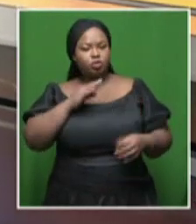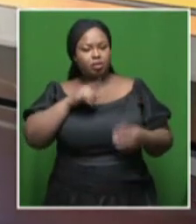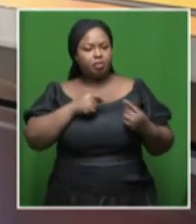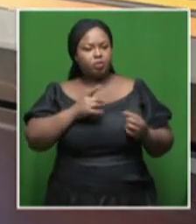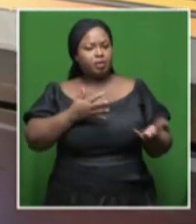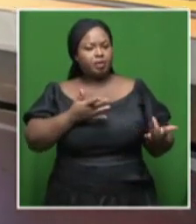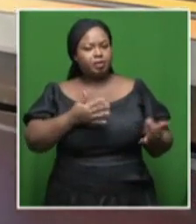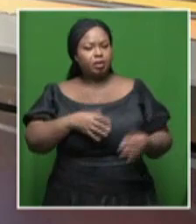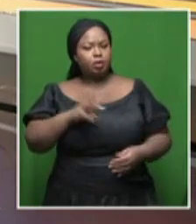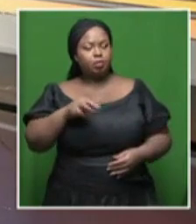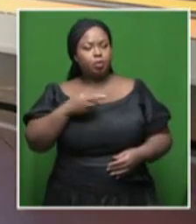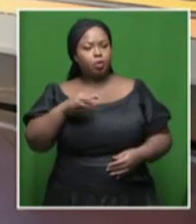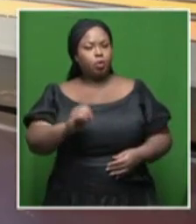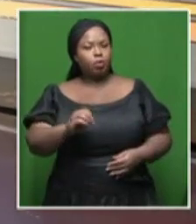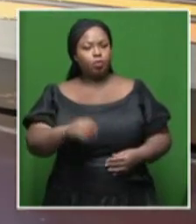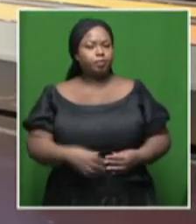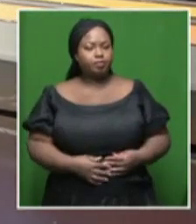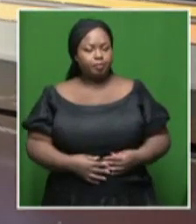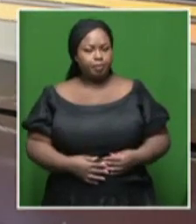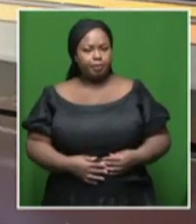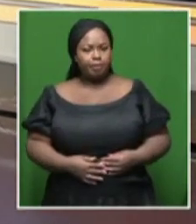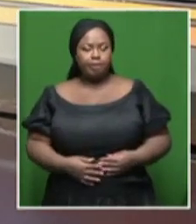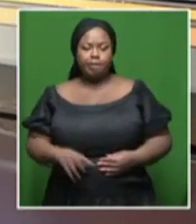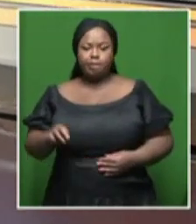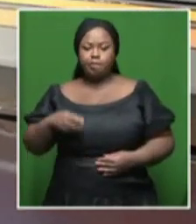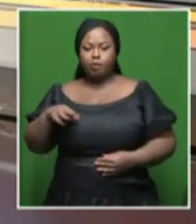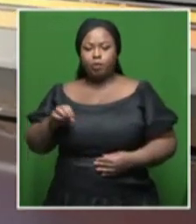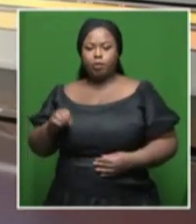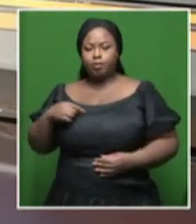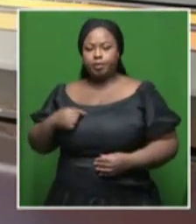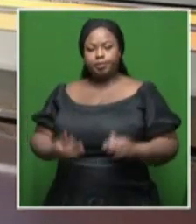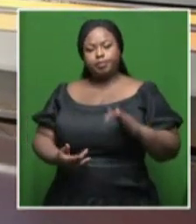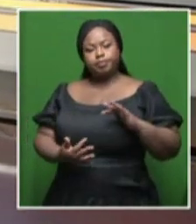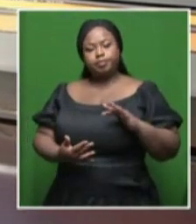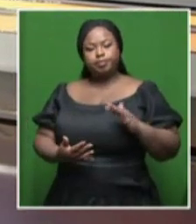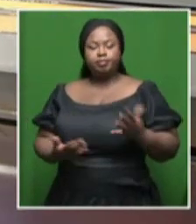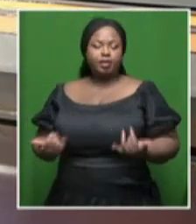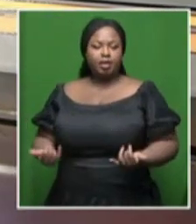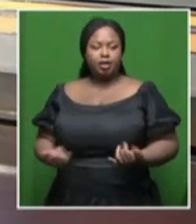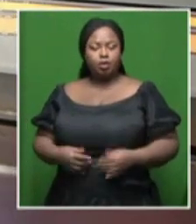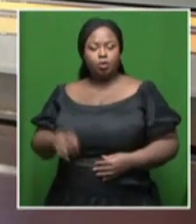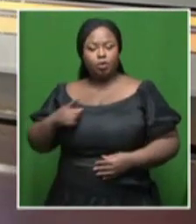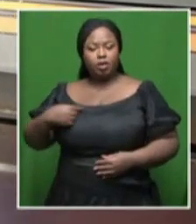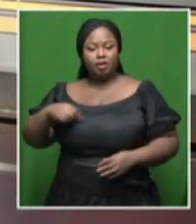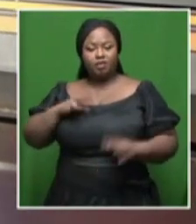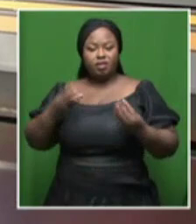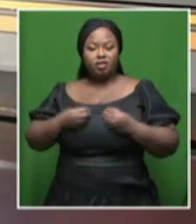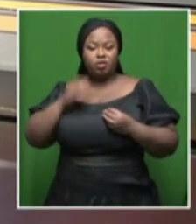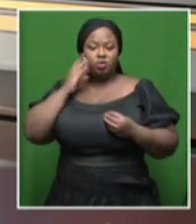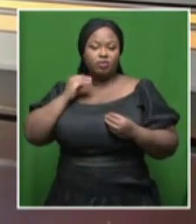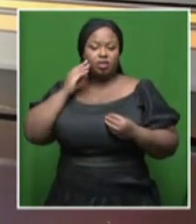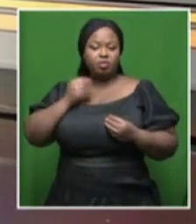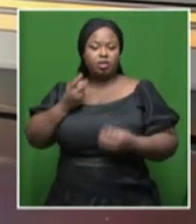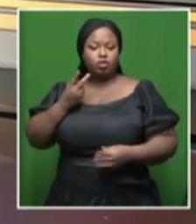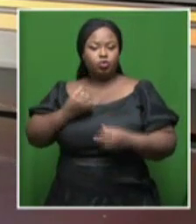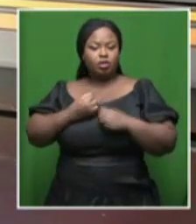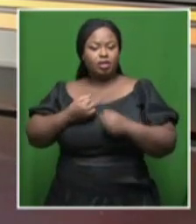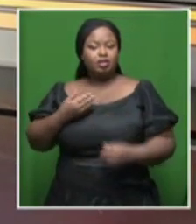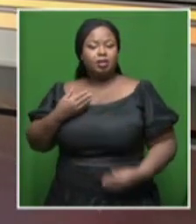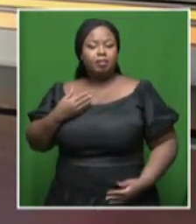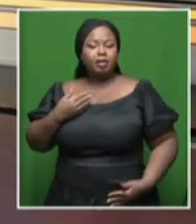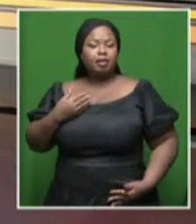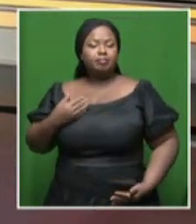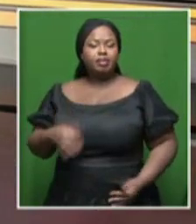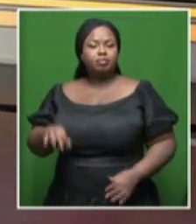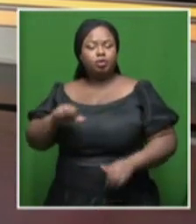about, Mmoho? What is it about? Okay, so Mmoho was really an inspiration. What we've been through the last 2 years, we've been deprived of